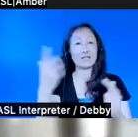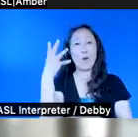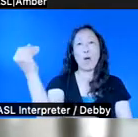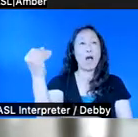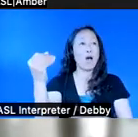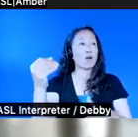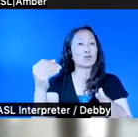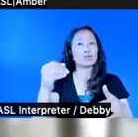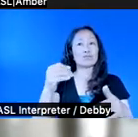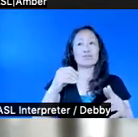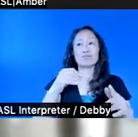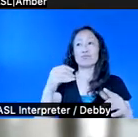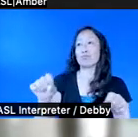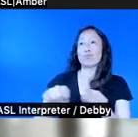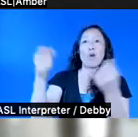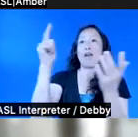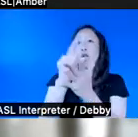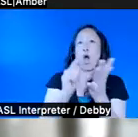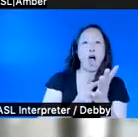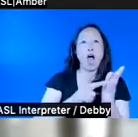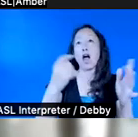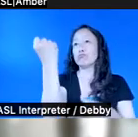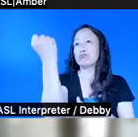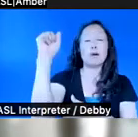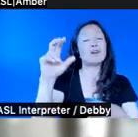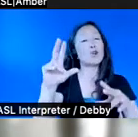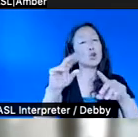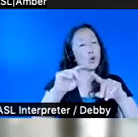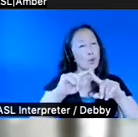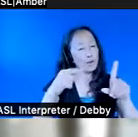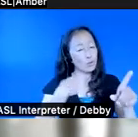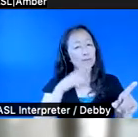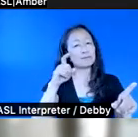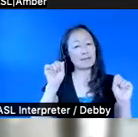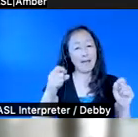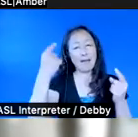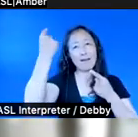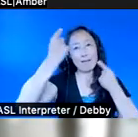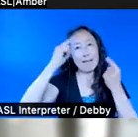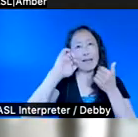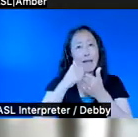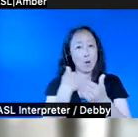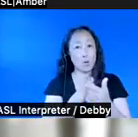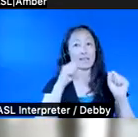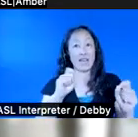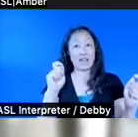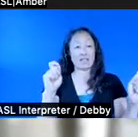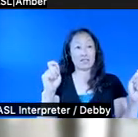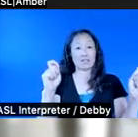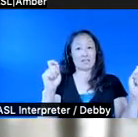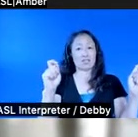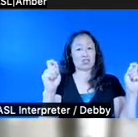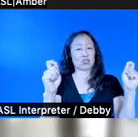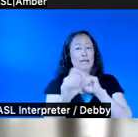like go to that level, but be thinking about ways that we can start moving the needle on the systems that are impacting us in